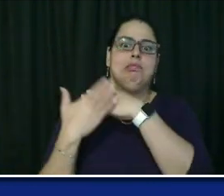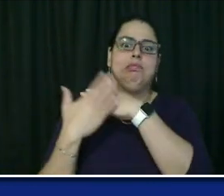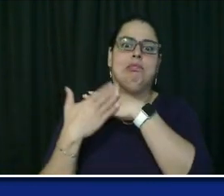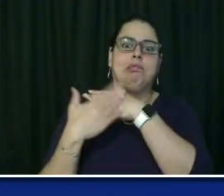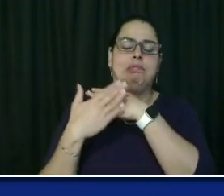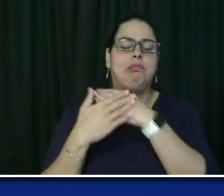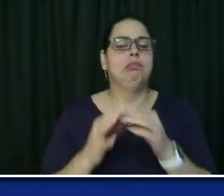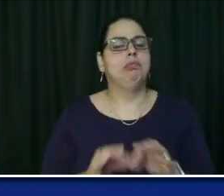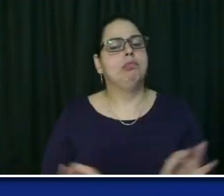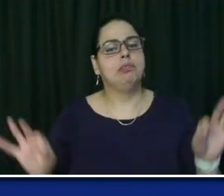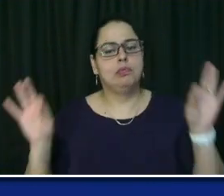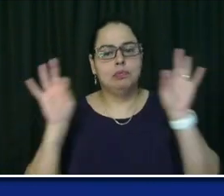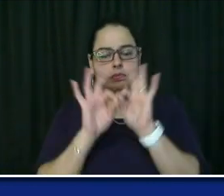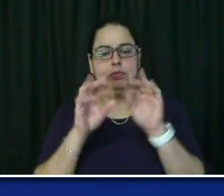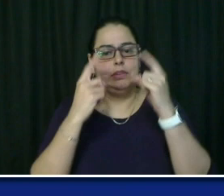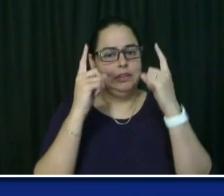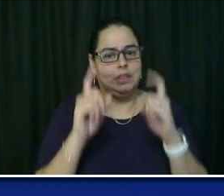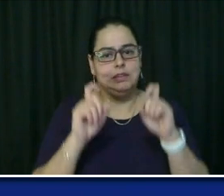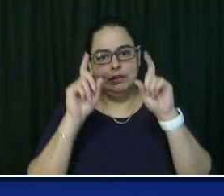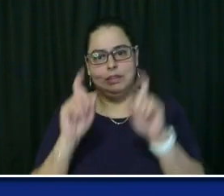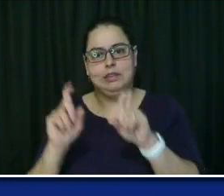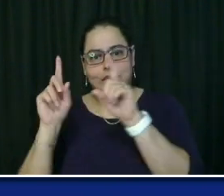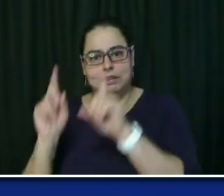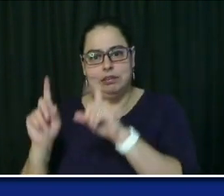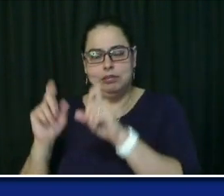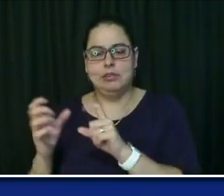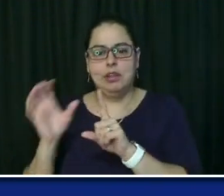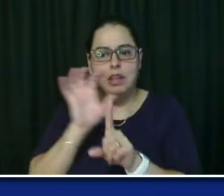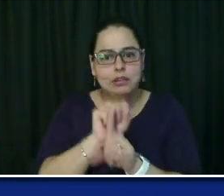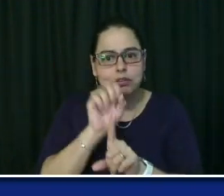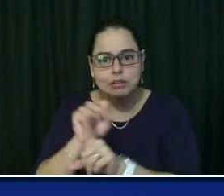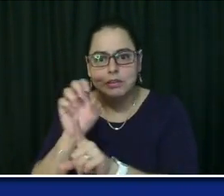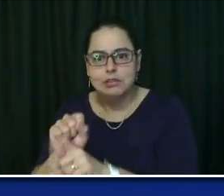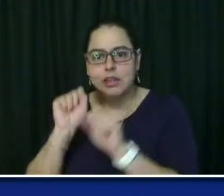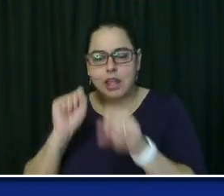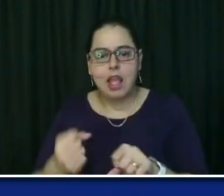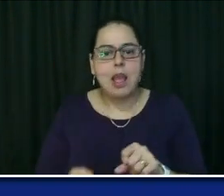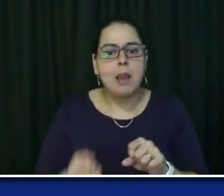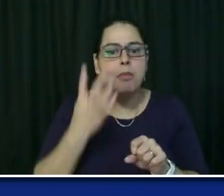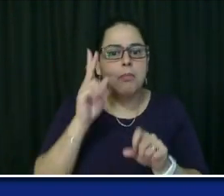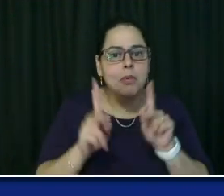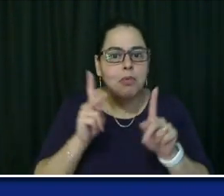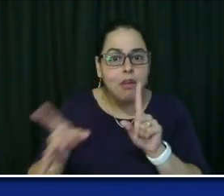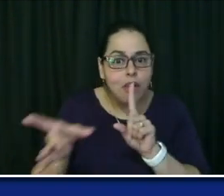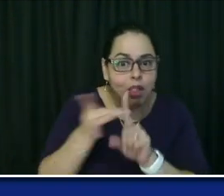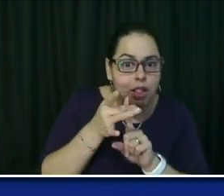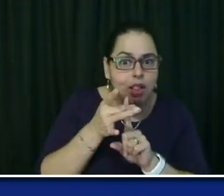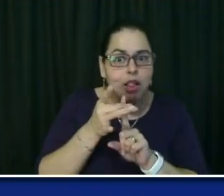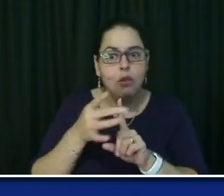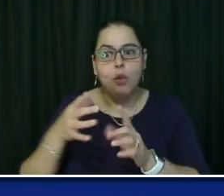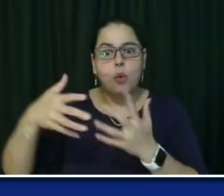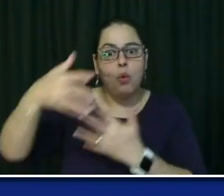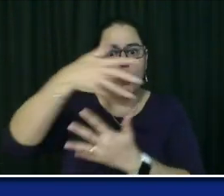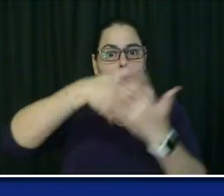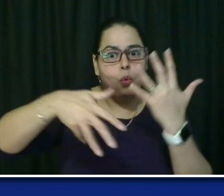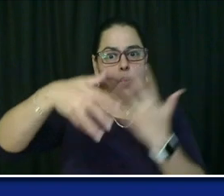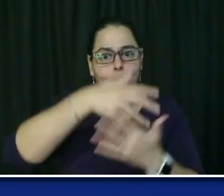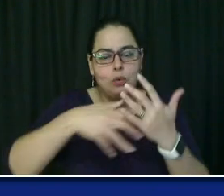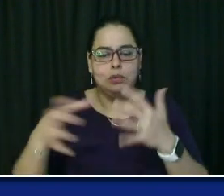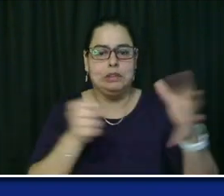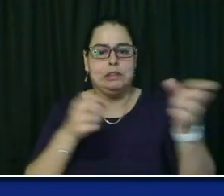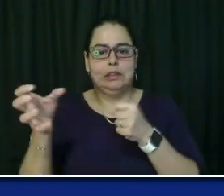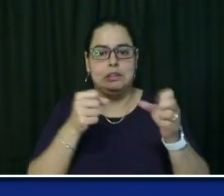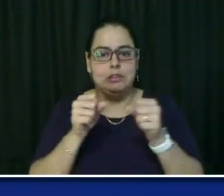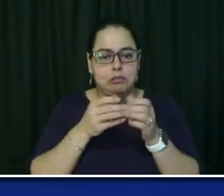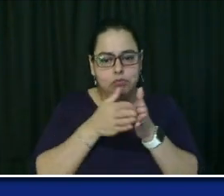do the quarantining, the isolation that's necessary to stop the virus from spreading further. And we've had a good run of that now for quite a period